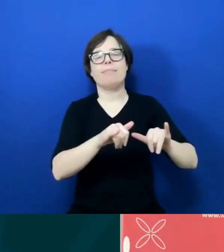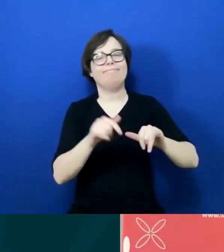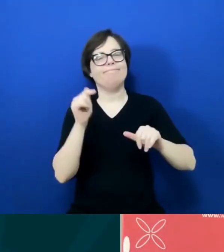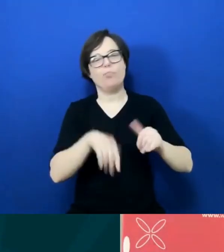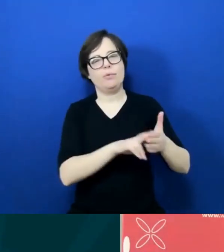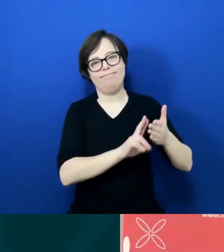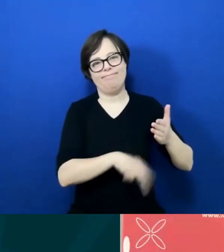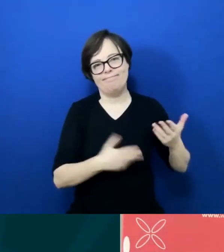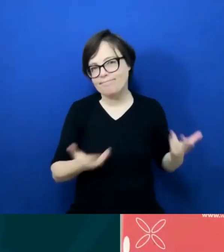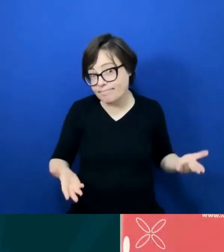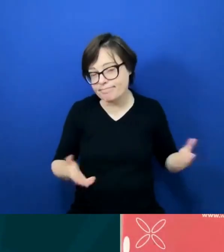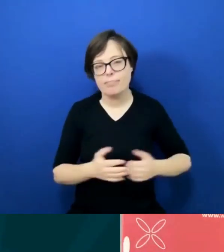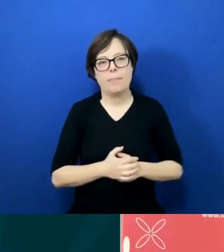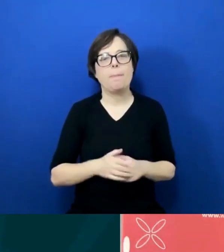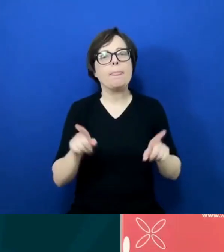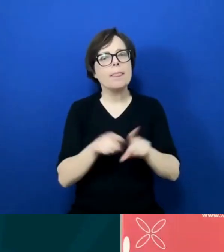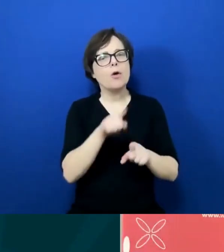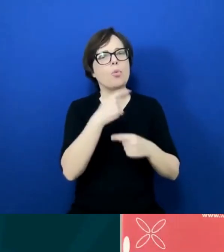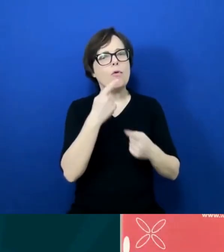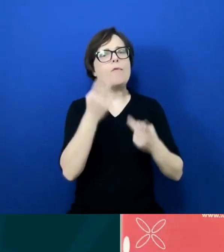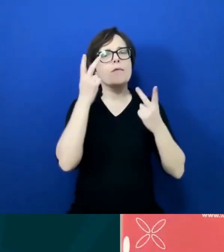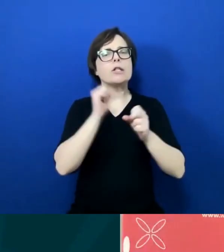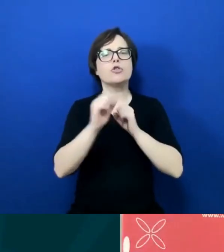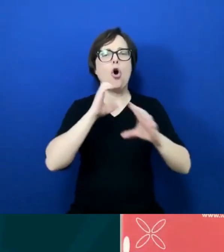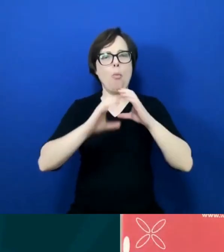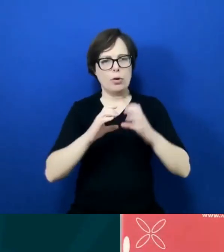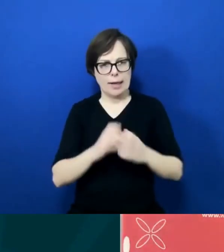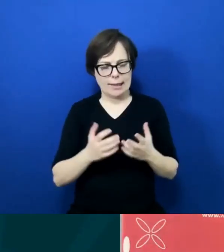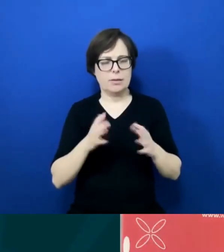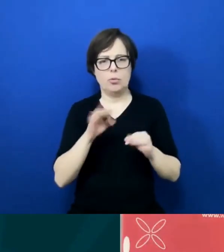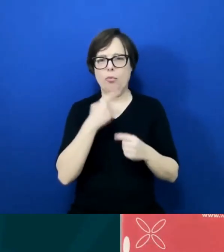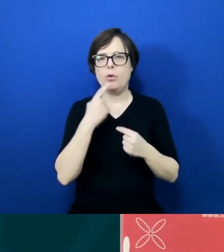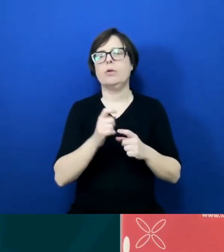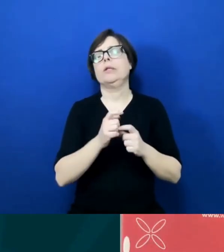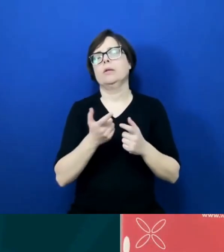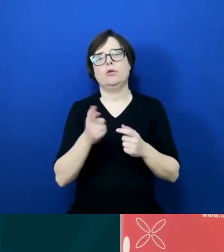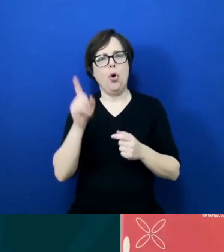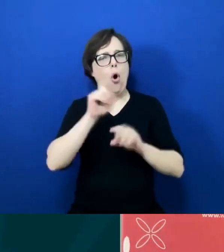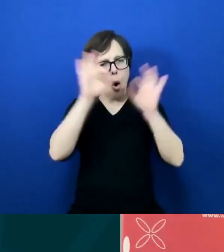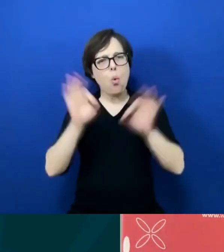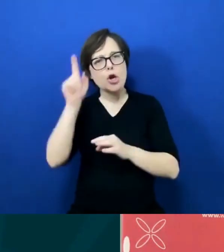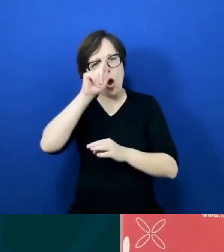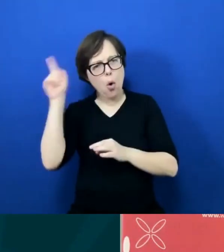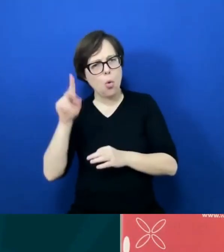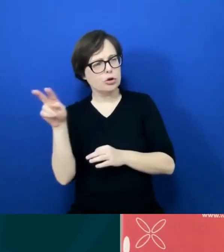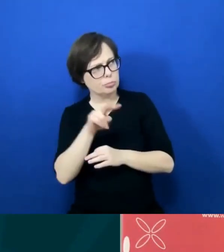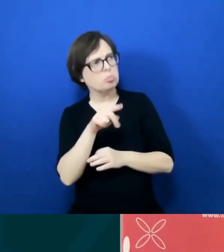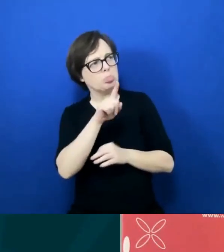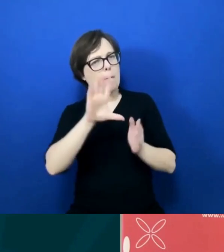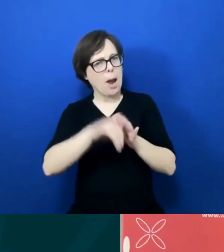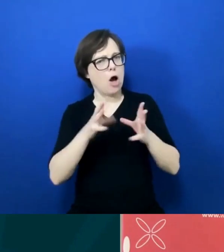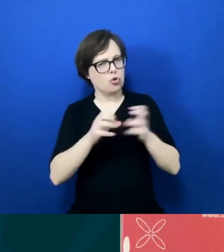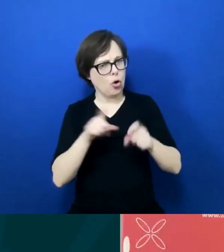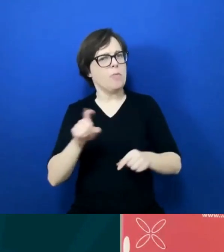elements. And as you have underlined very strongly is this communication idea. Even though the